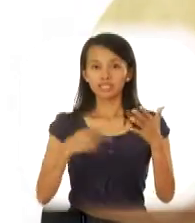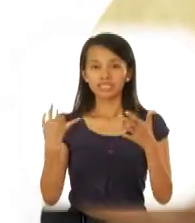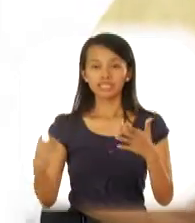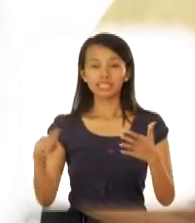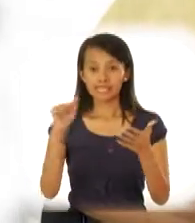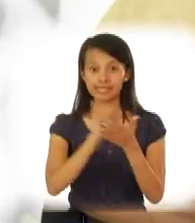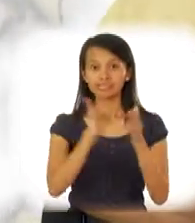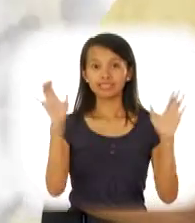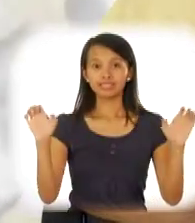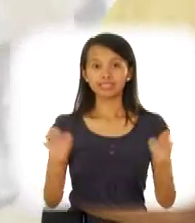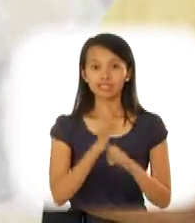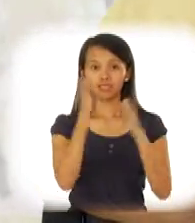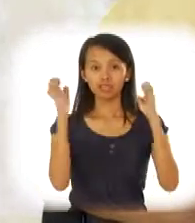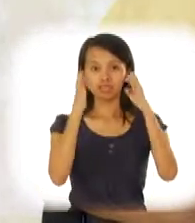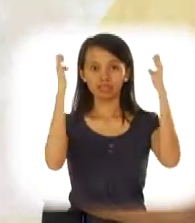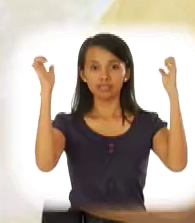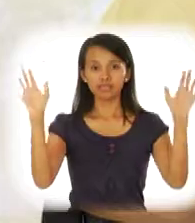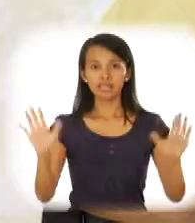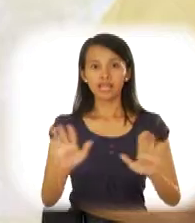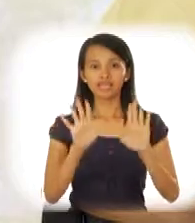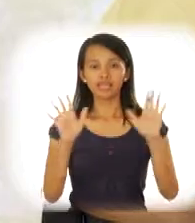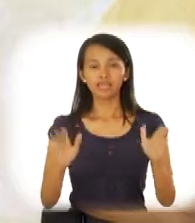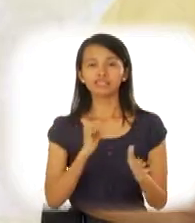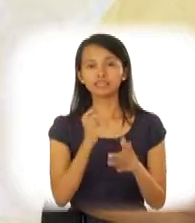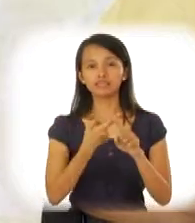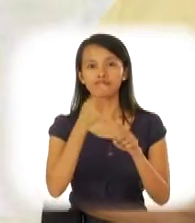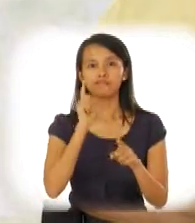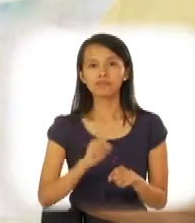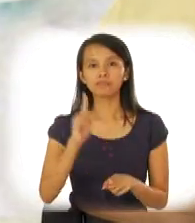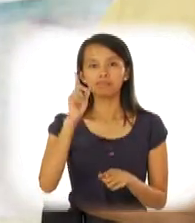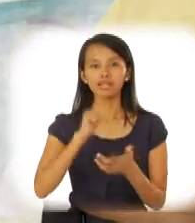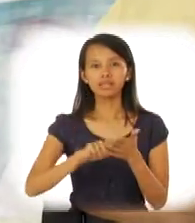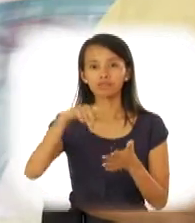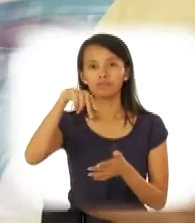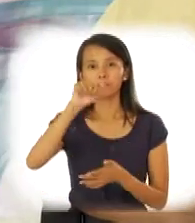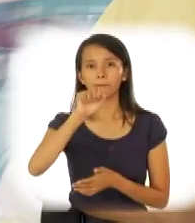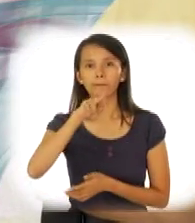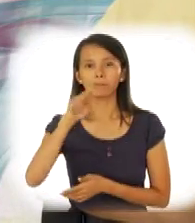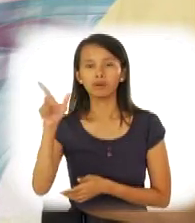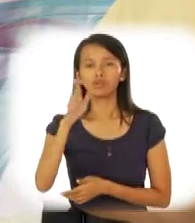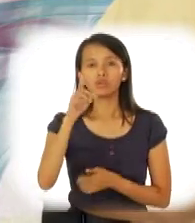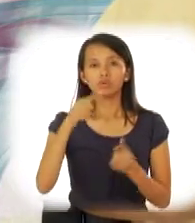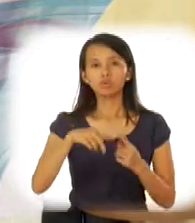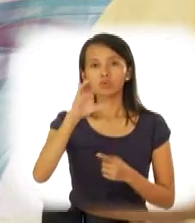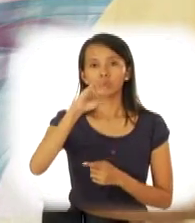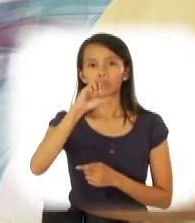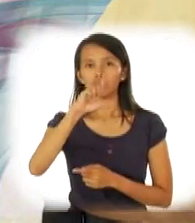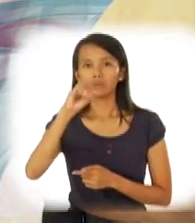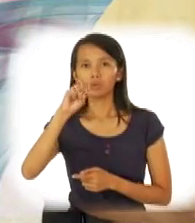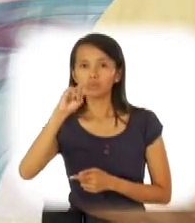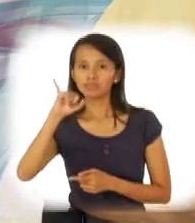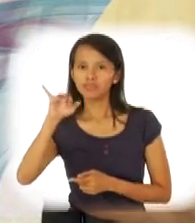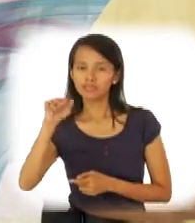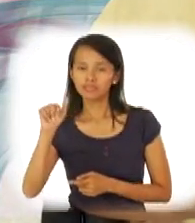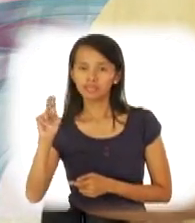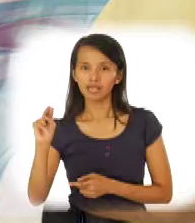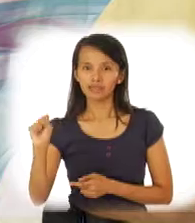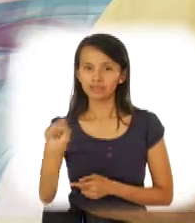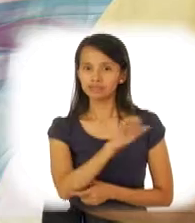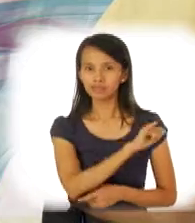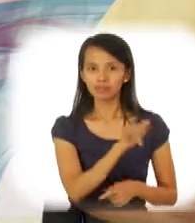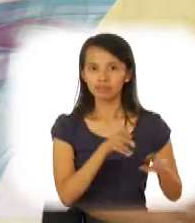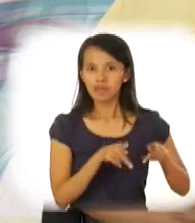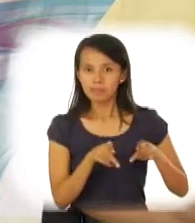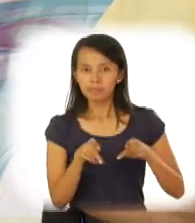Our second reading on this Easter Sunday comes from the letter of Paul to the Colossians. This follows very well